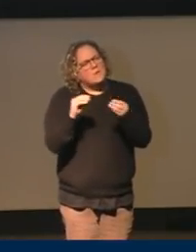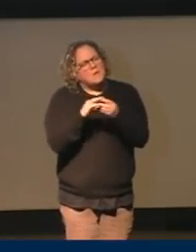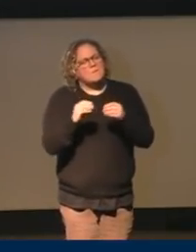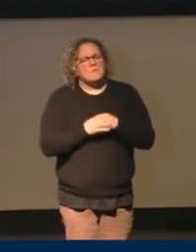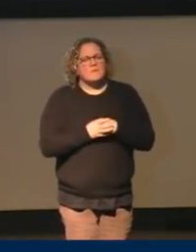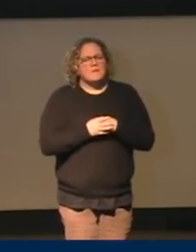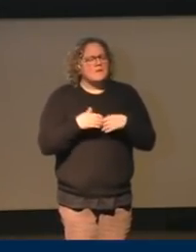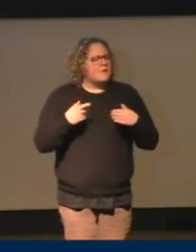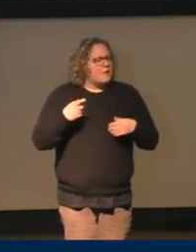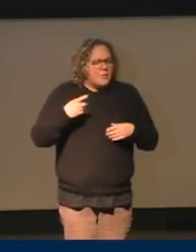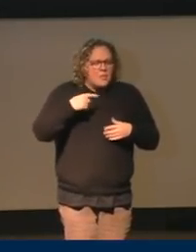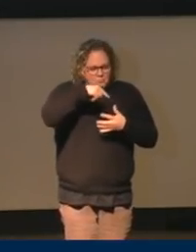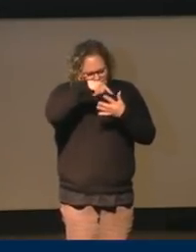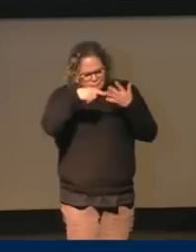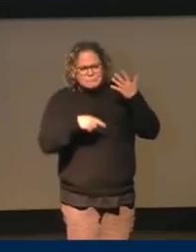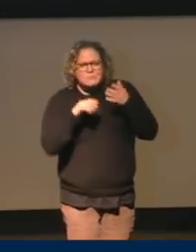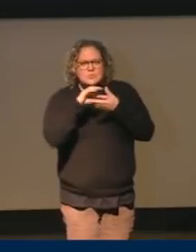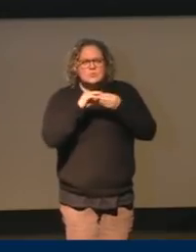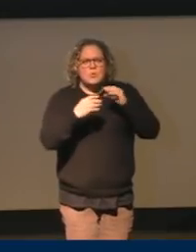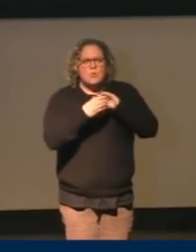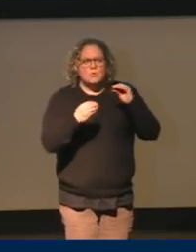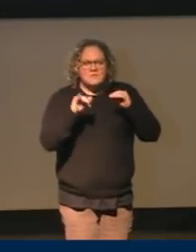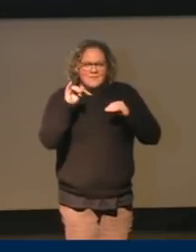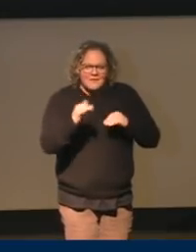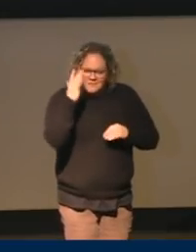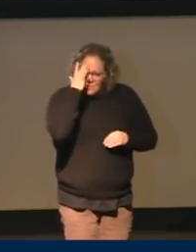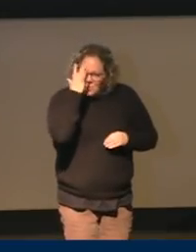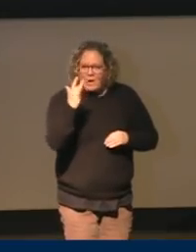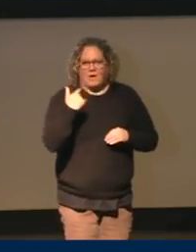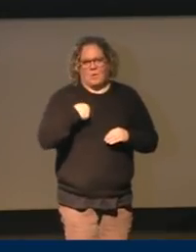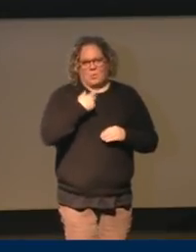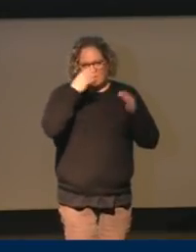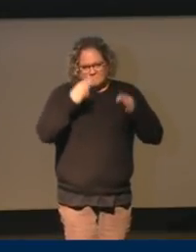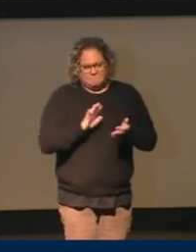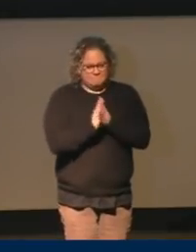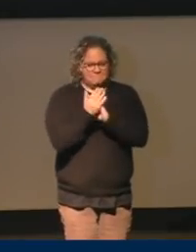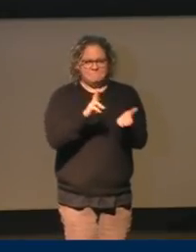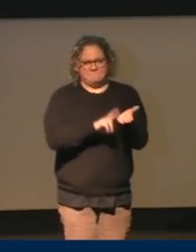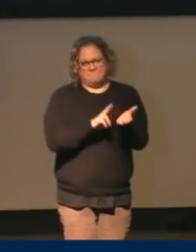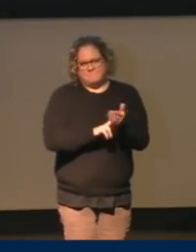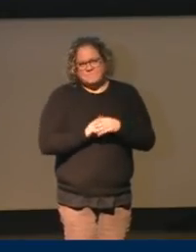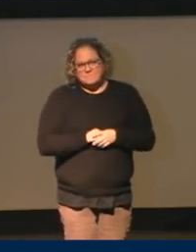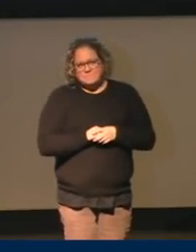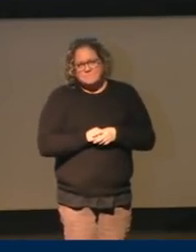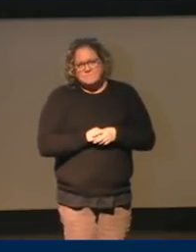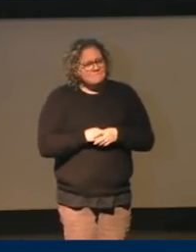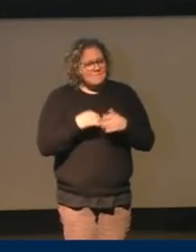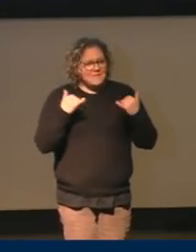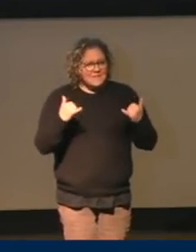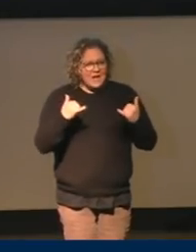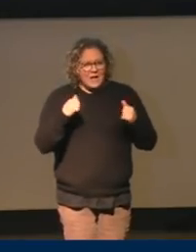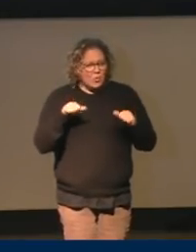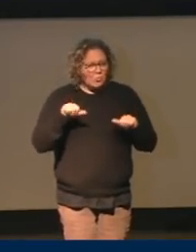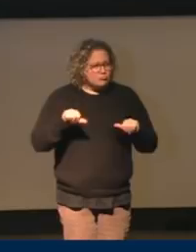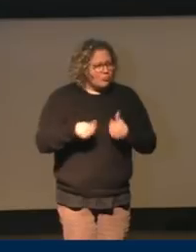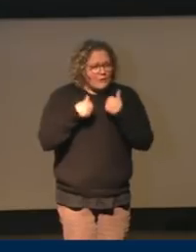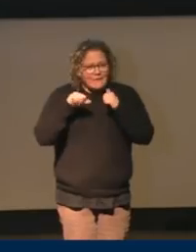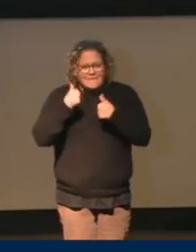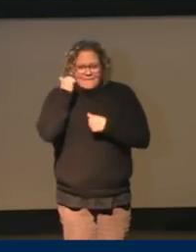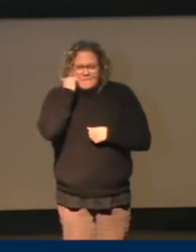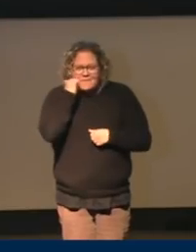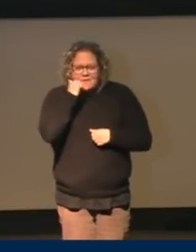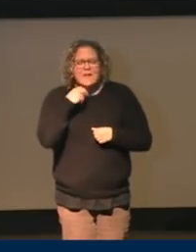They give us purpose for the work we do and why we chose our profession. As difficult as it is to face the challenges every